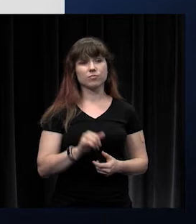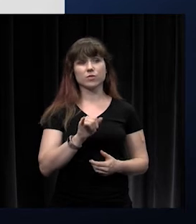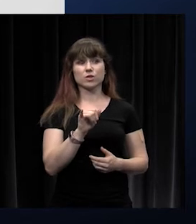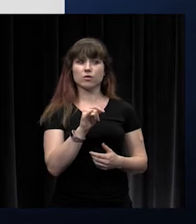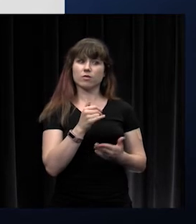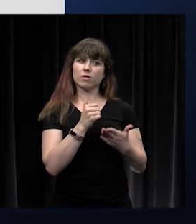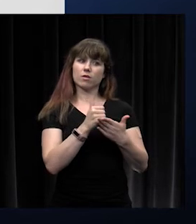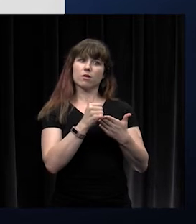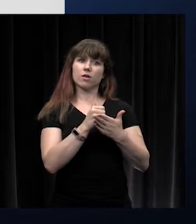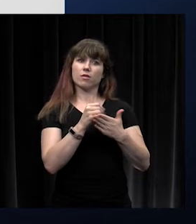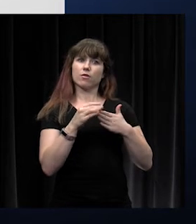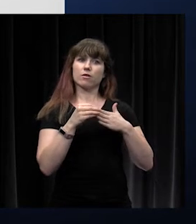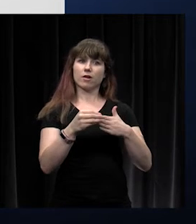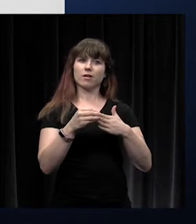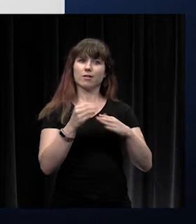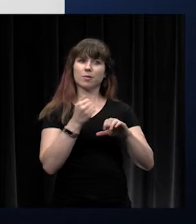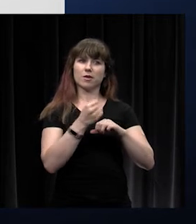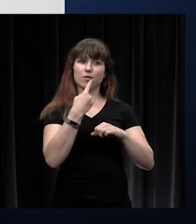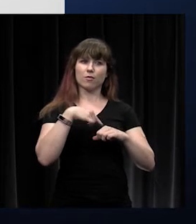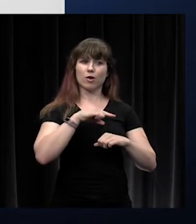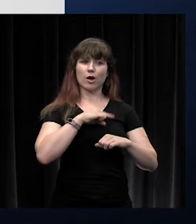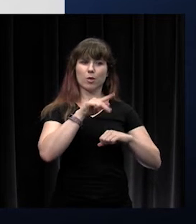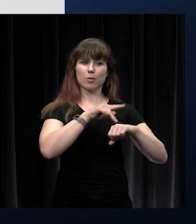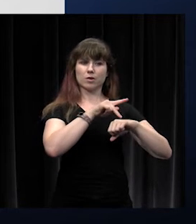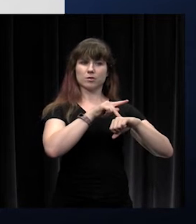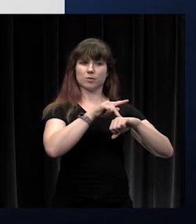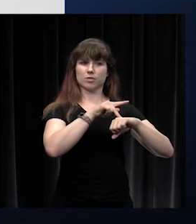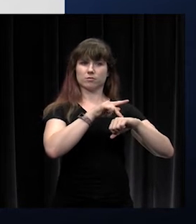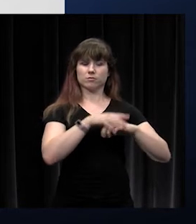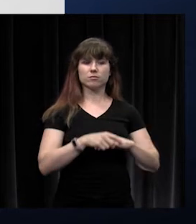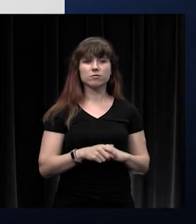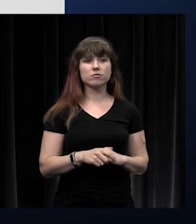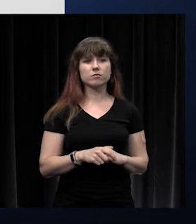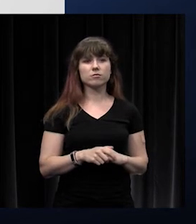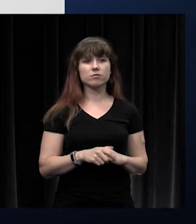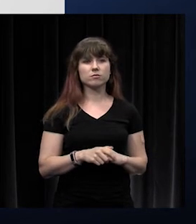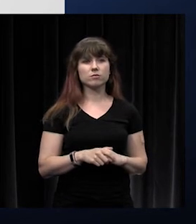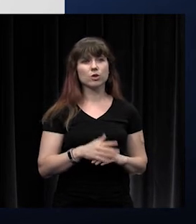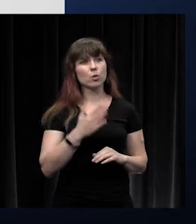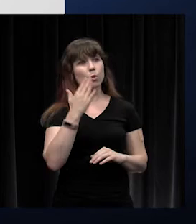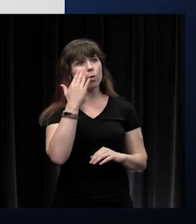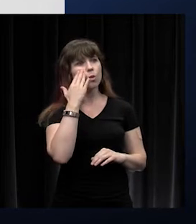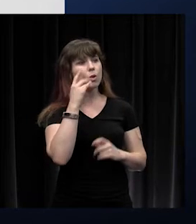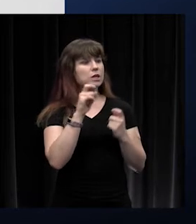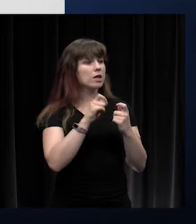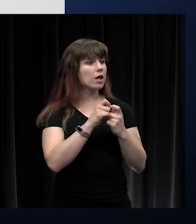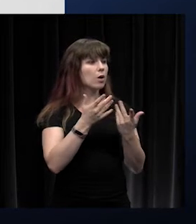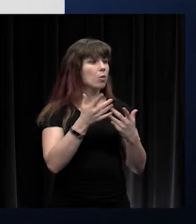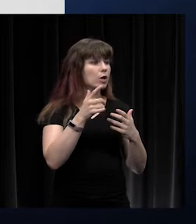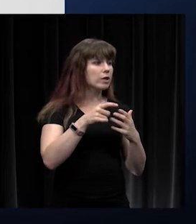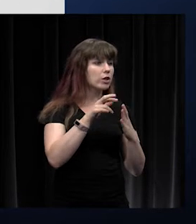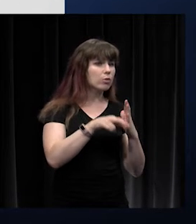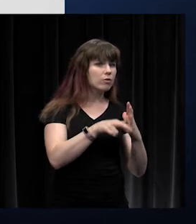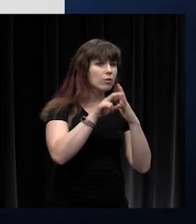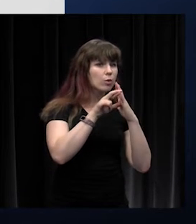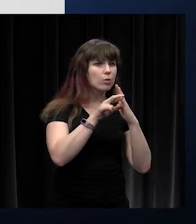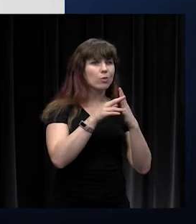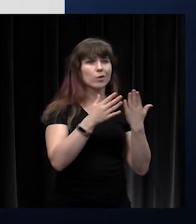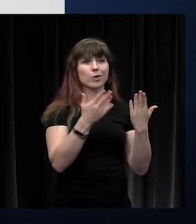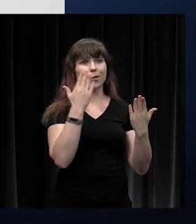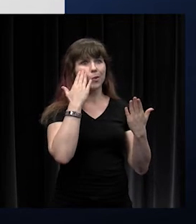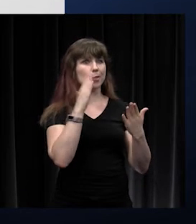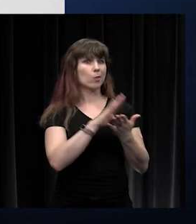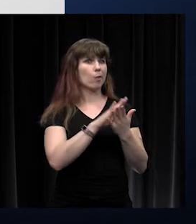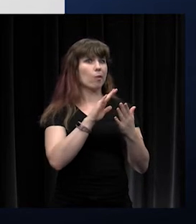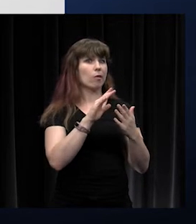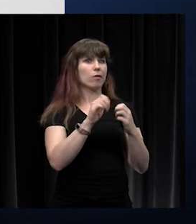helpful guides that have been created for our principals at the school, so that you know exactly what it is you need to review at the beginning of the school year,